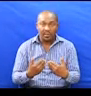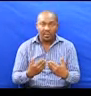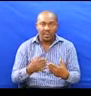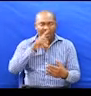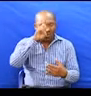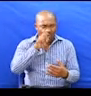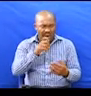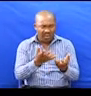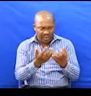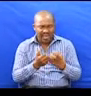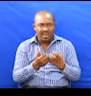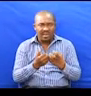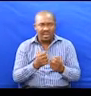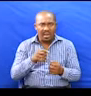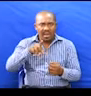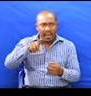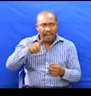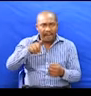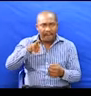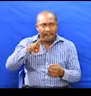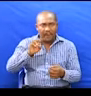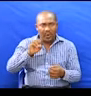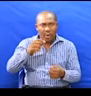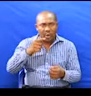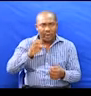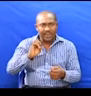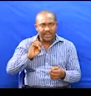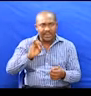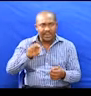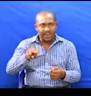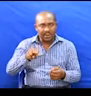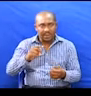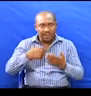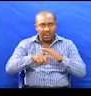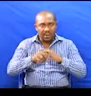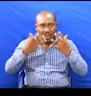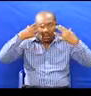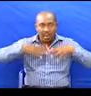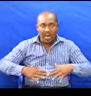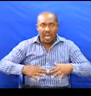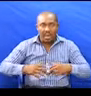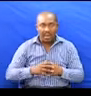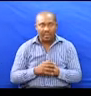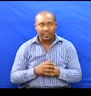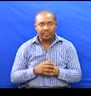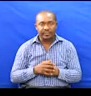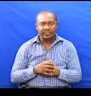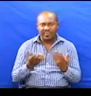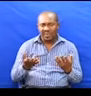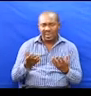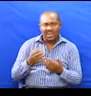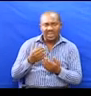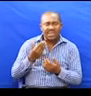need protein in living organisms? Why do we need protein in your body? What is the